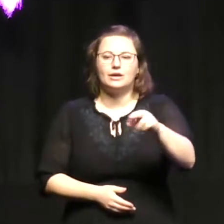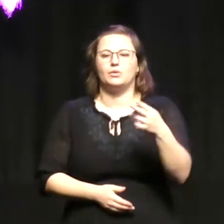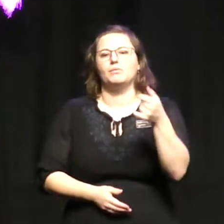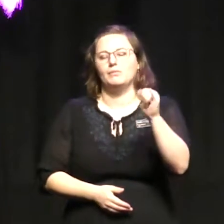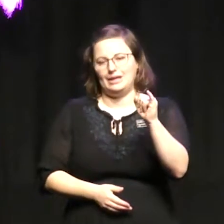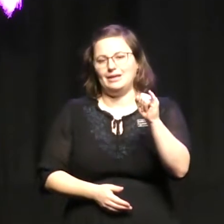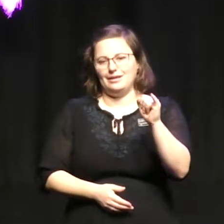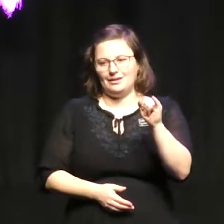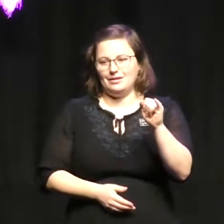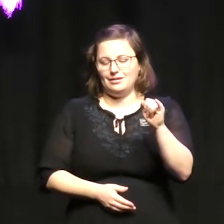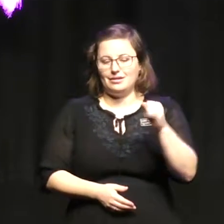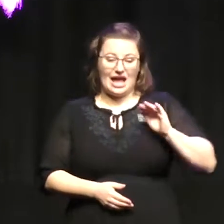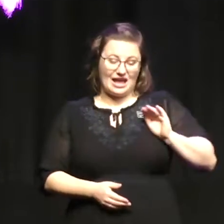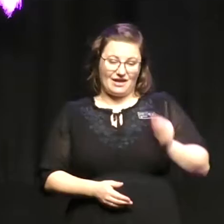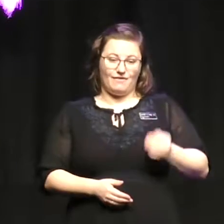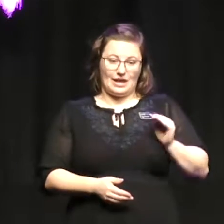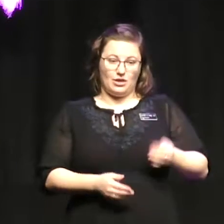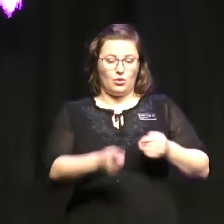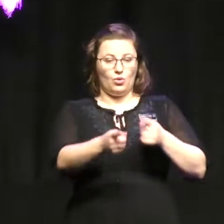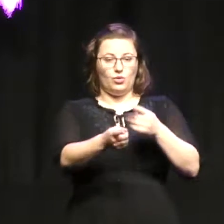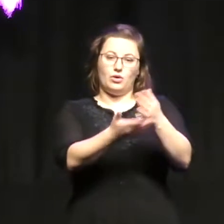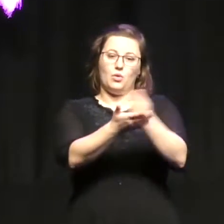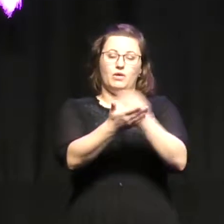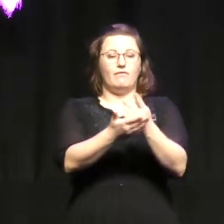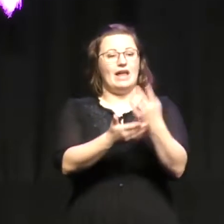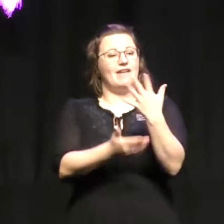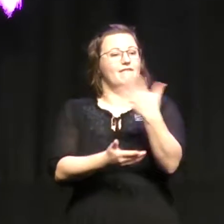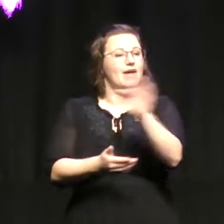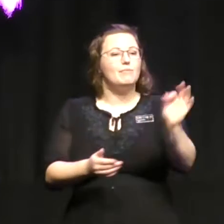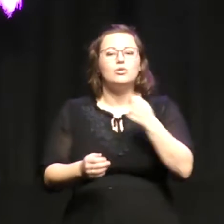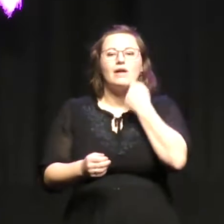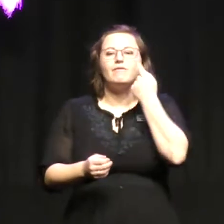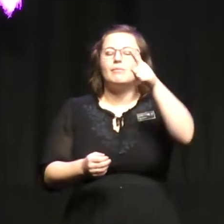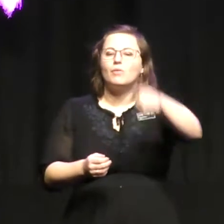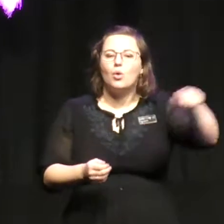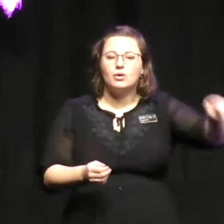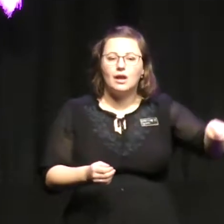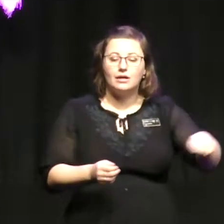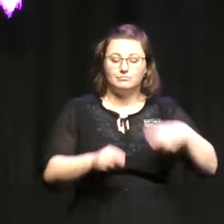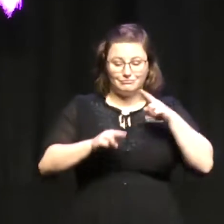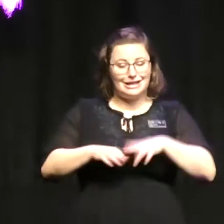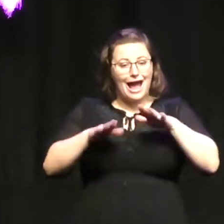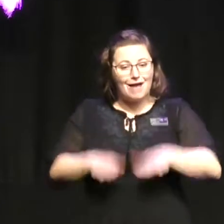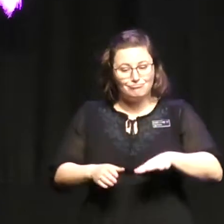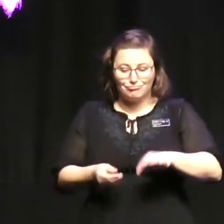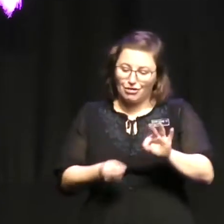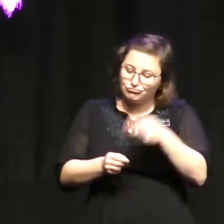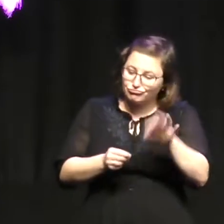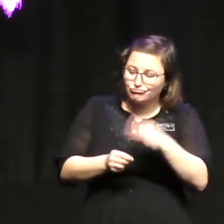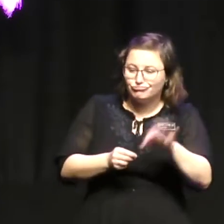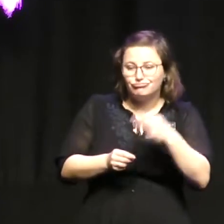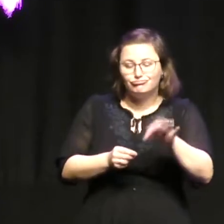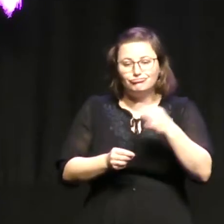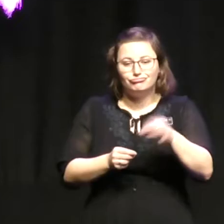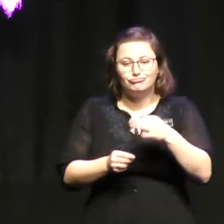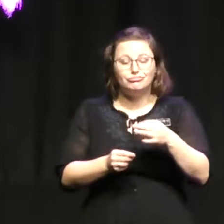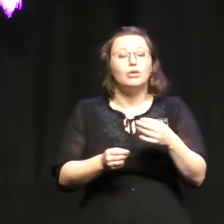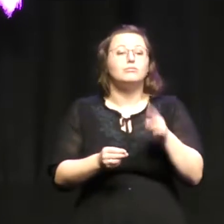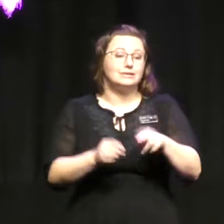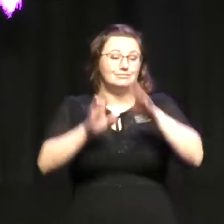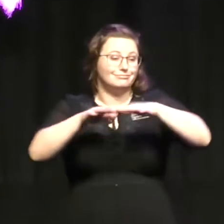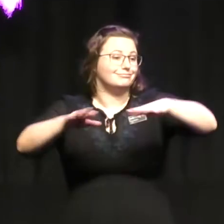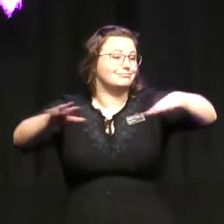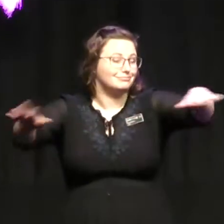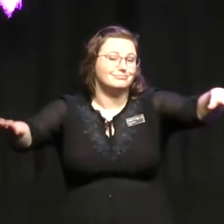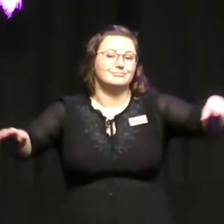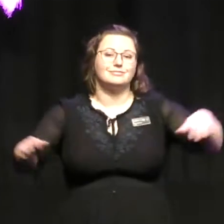The women earned around rupees 500 a month, sitting right at home. Sure enough, word got around, and